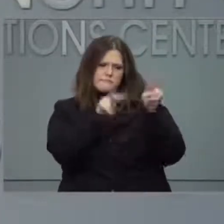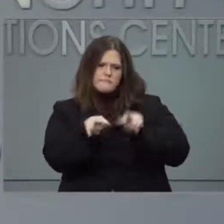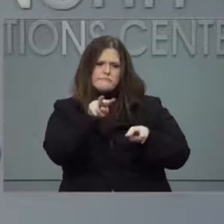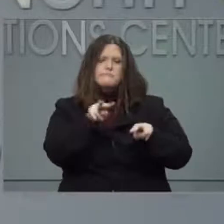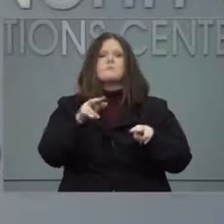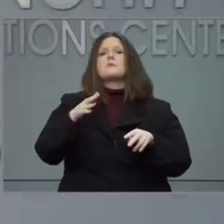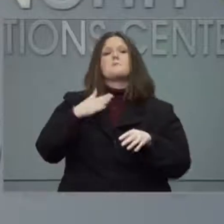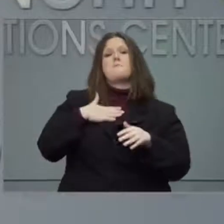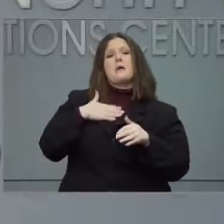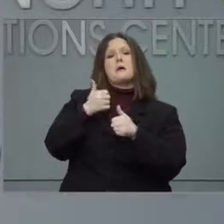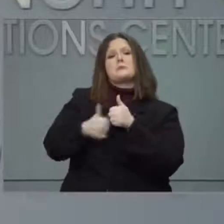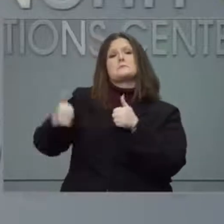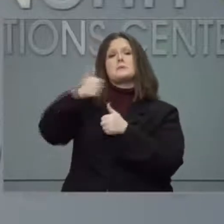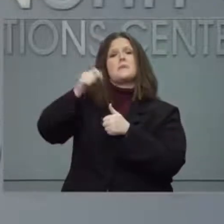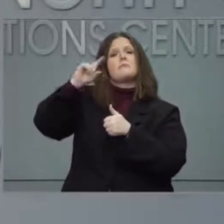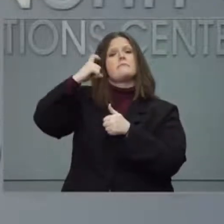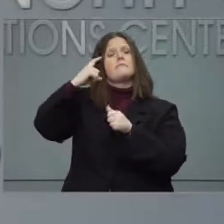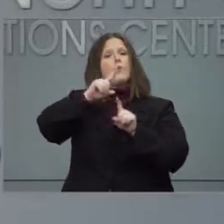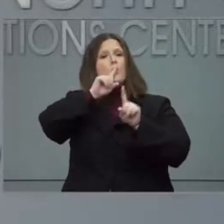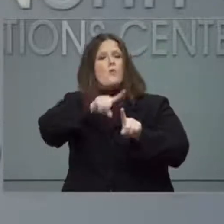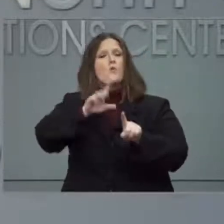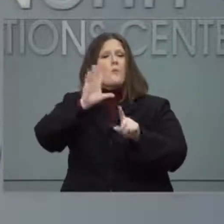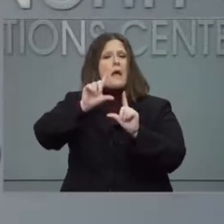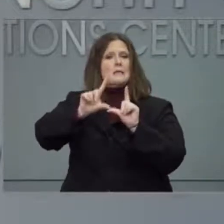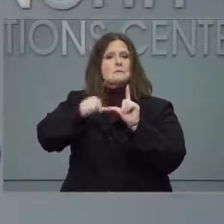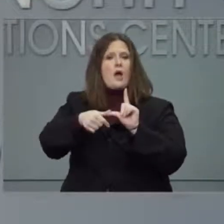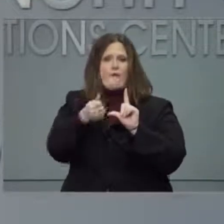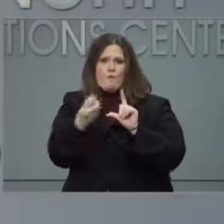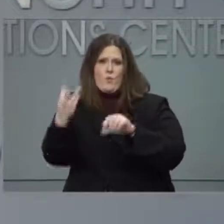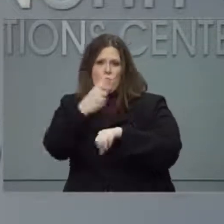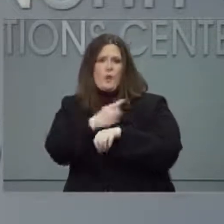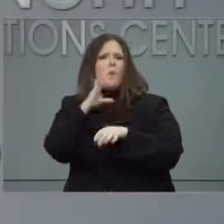in just a few days. Dr. Cohen?